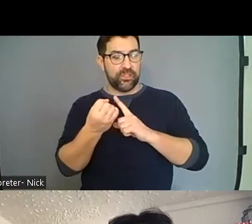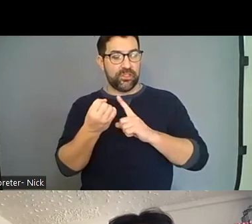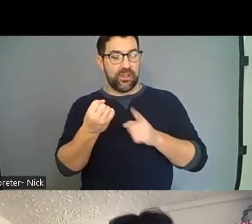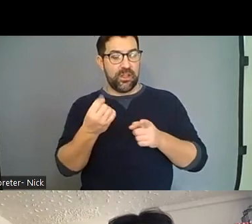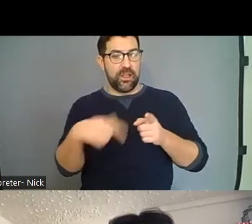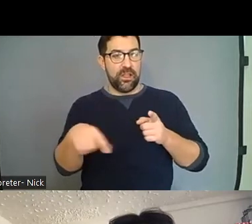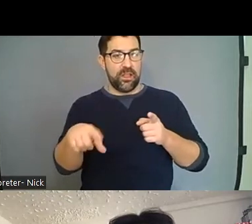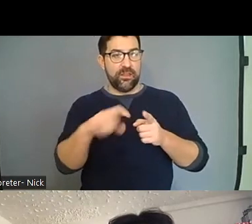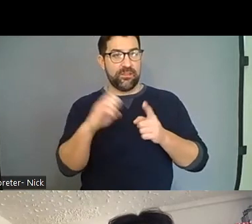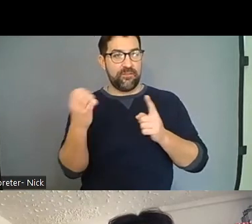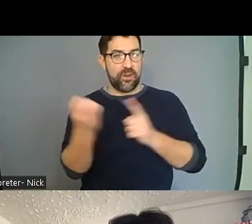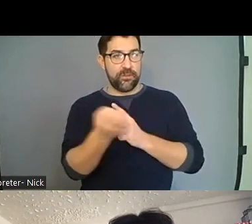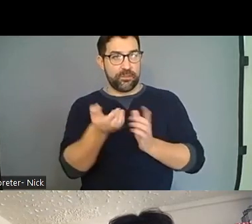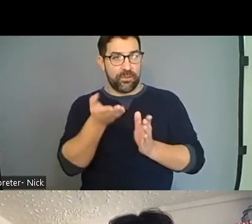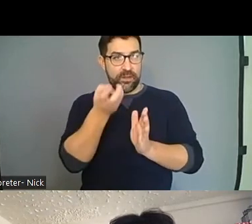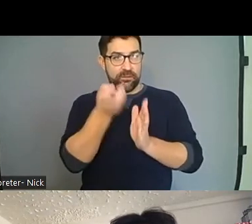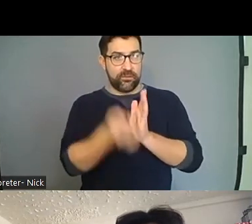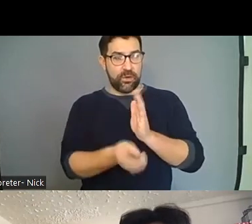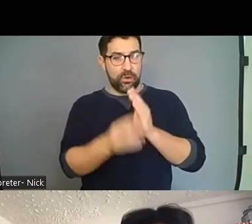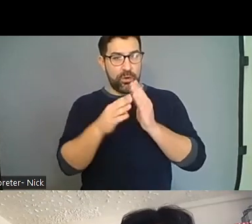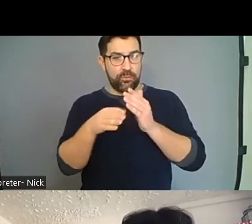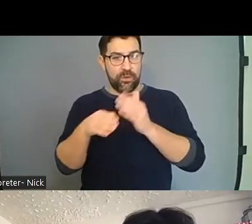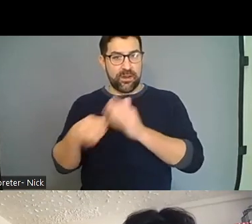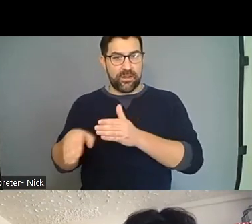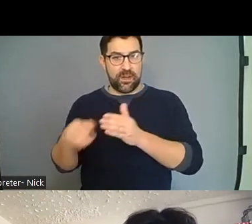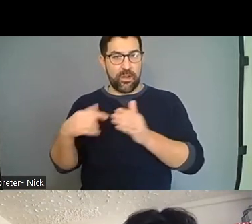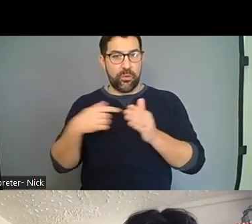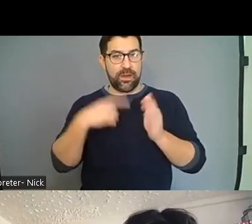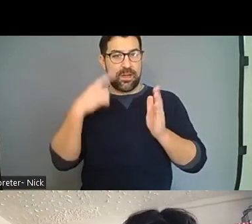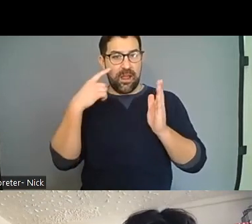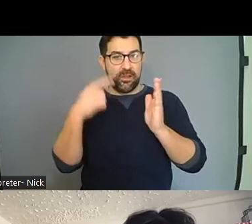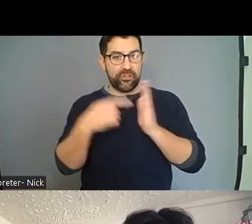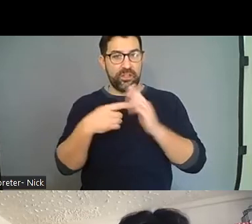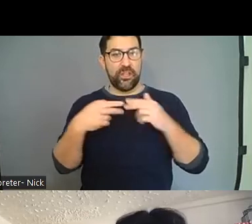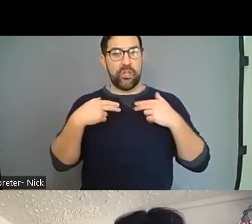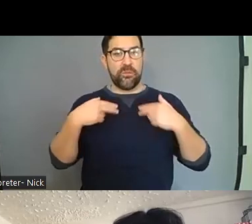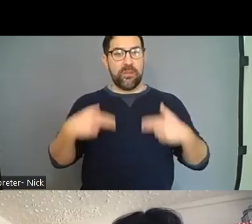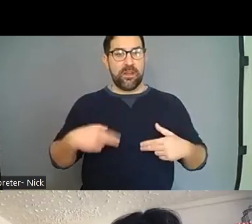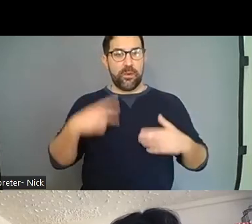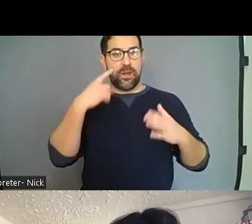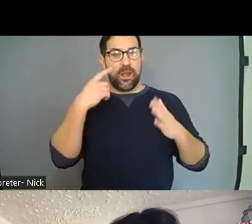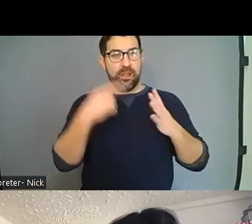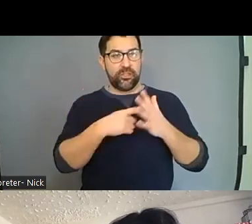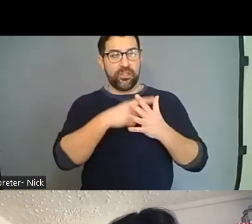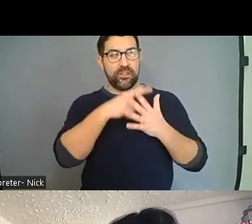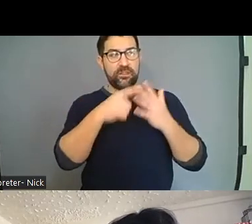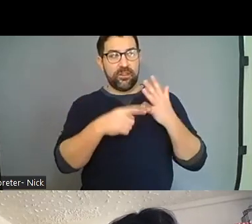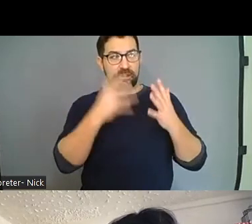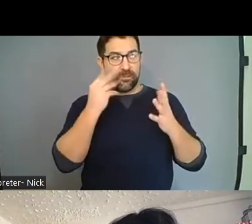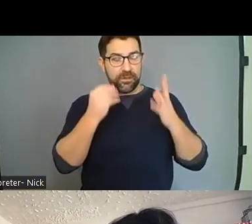that we live in and we're breaking it down and we're acknowledging humanity and we're acknowledging the things that we've gone through.